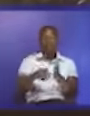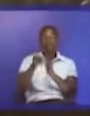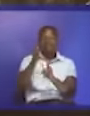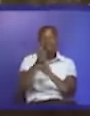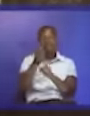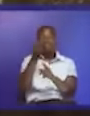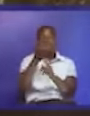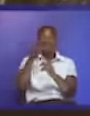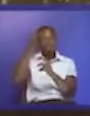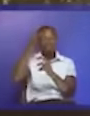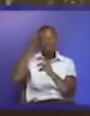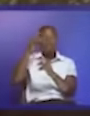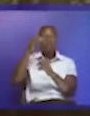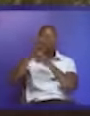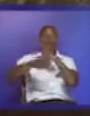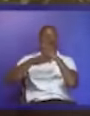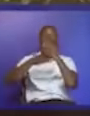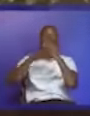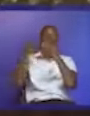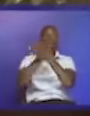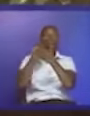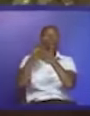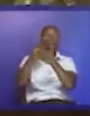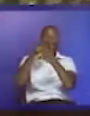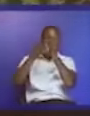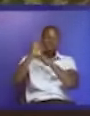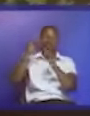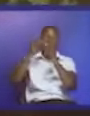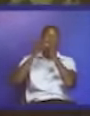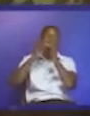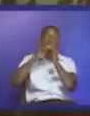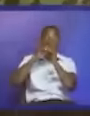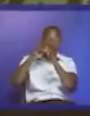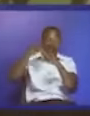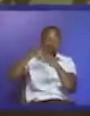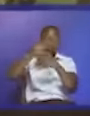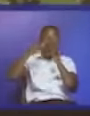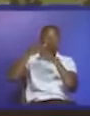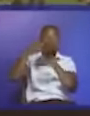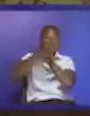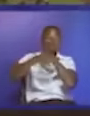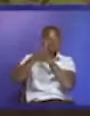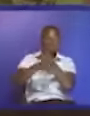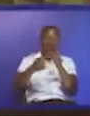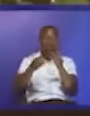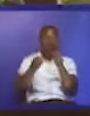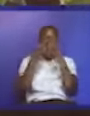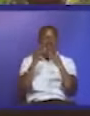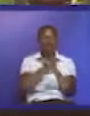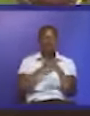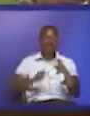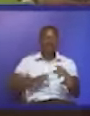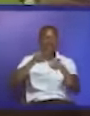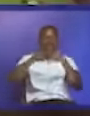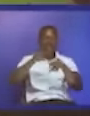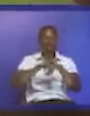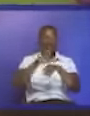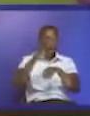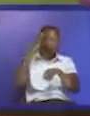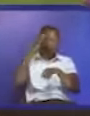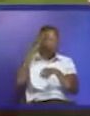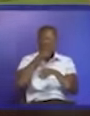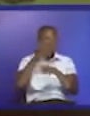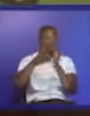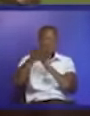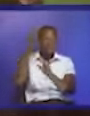purposes of God across nations. In the name of Jesus Christ, kings will depend on your hearing and your speaking. In the